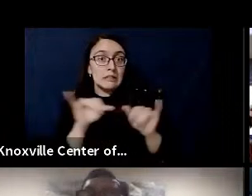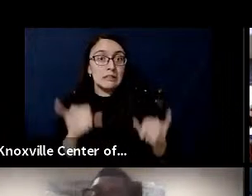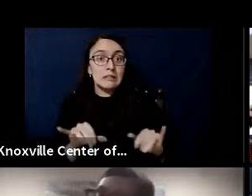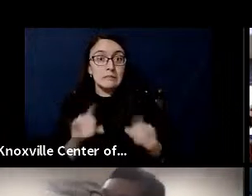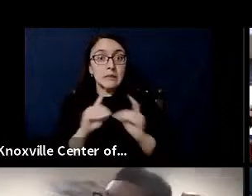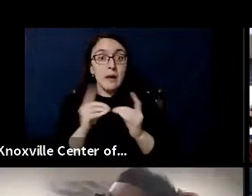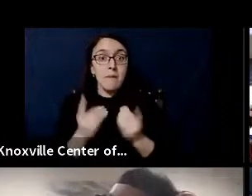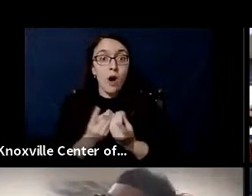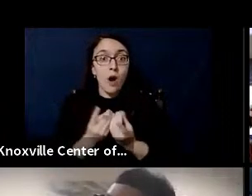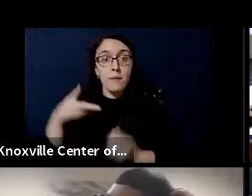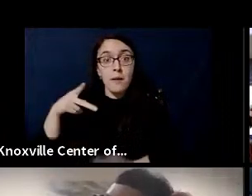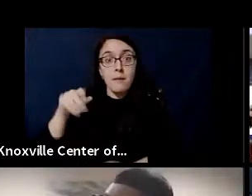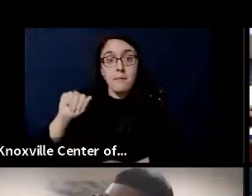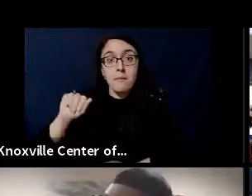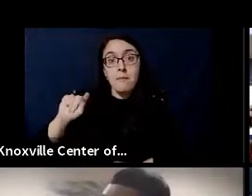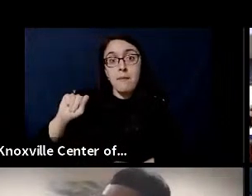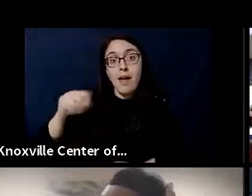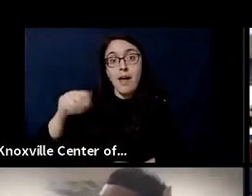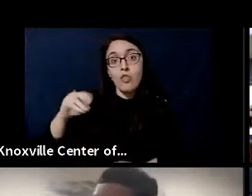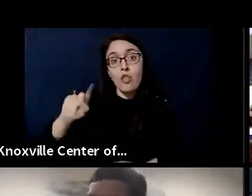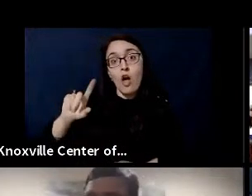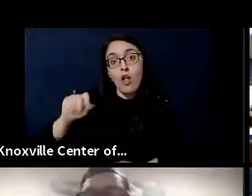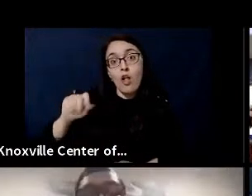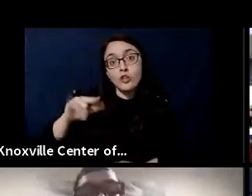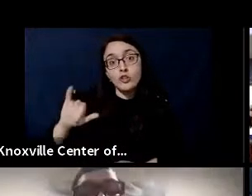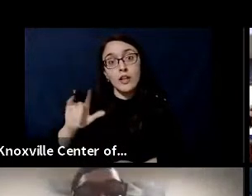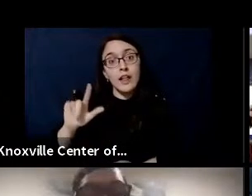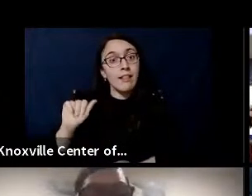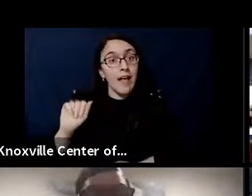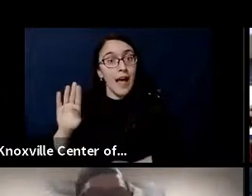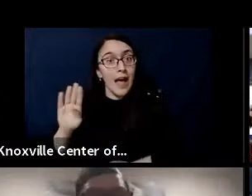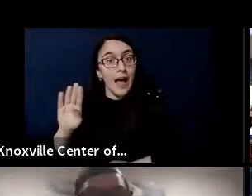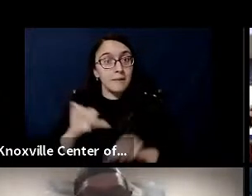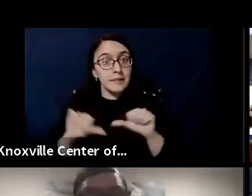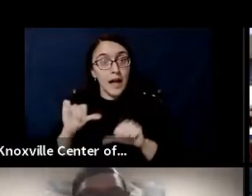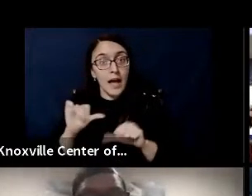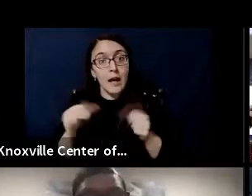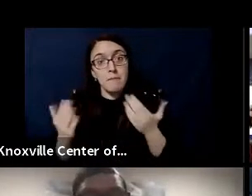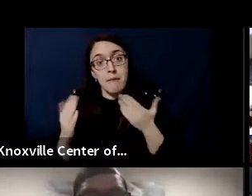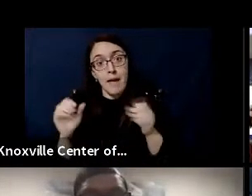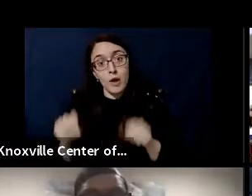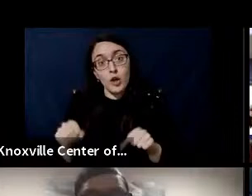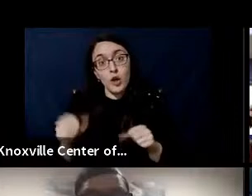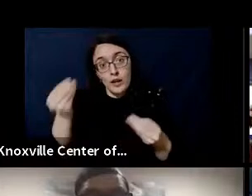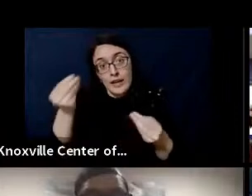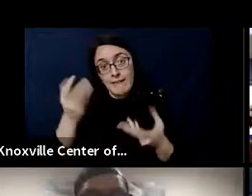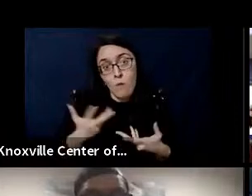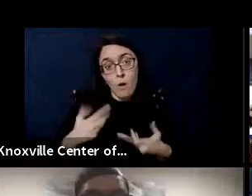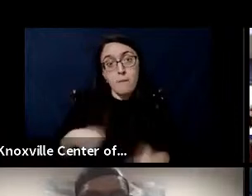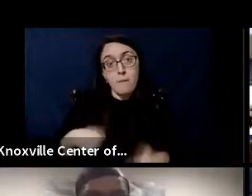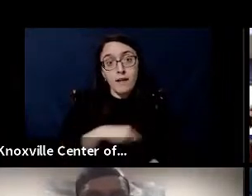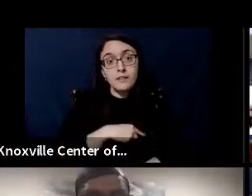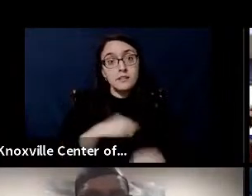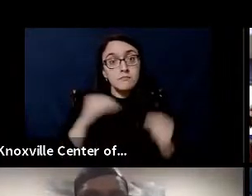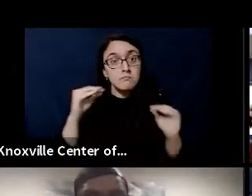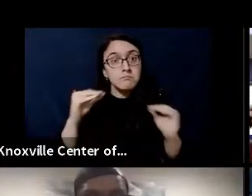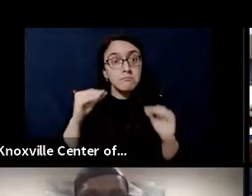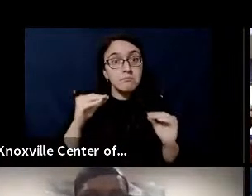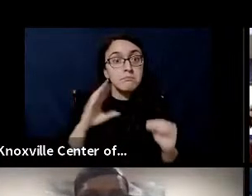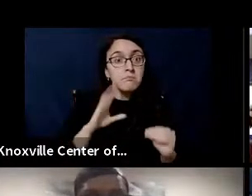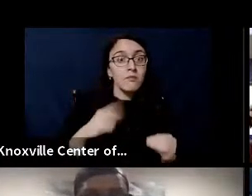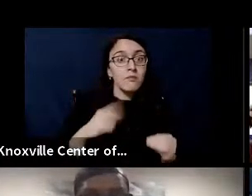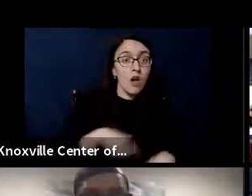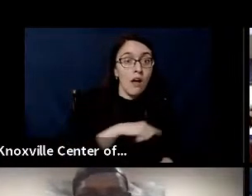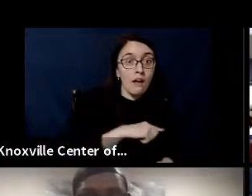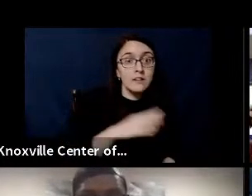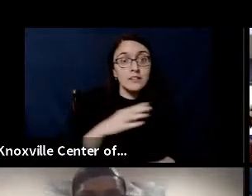involved in laboratory science, could give us a quick update on that. And I think that would be welcome to us, but it'd be welcome